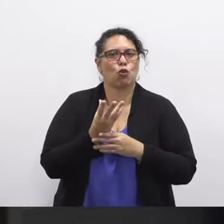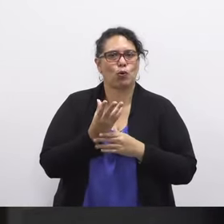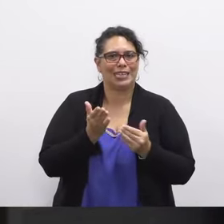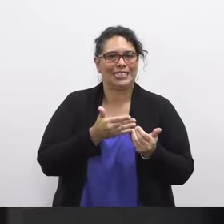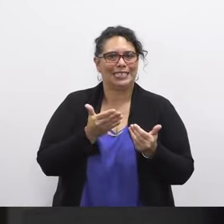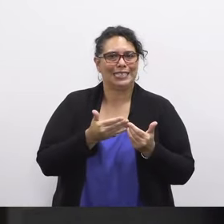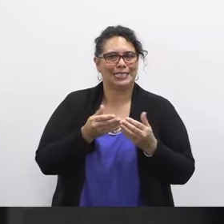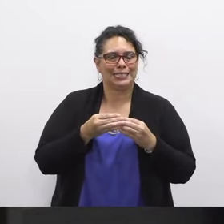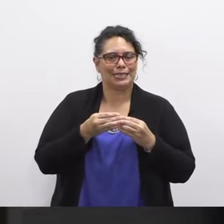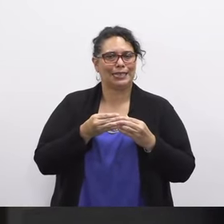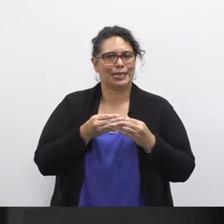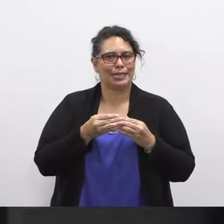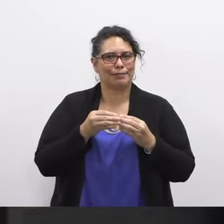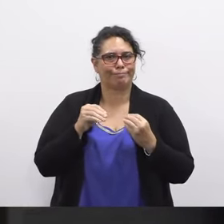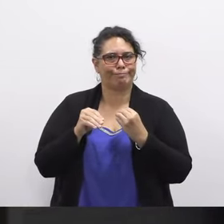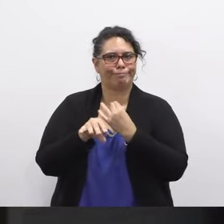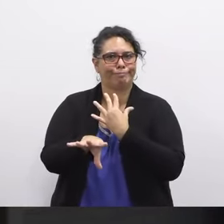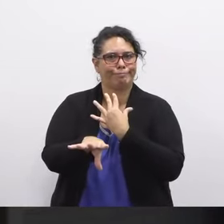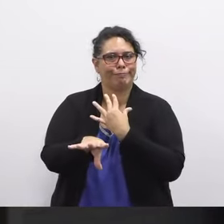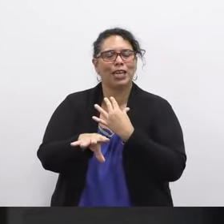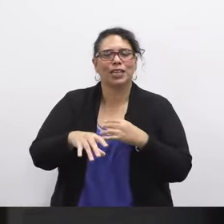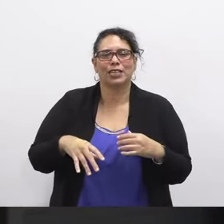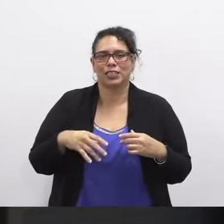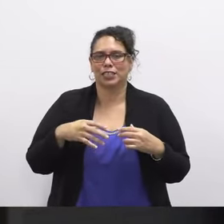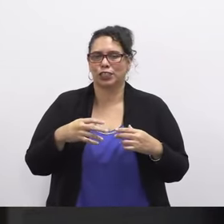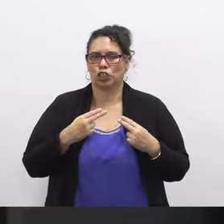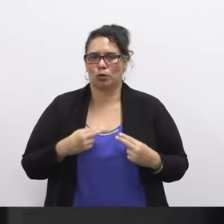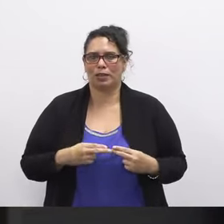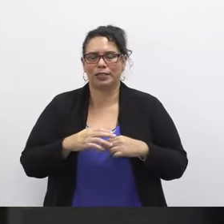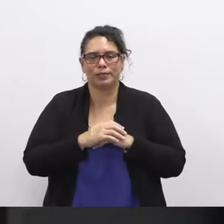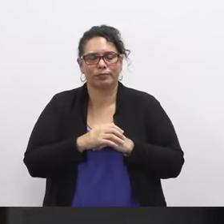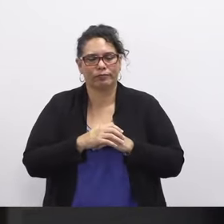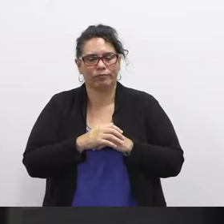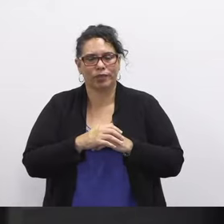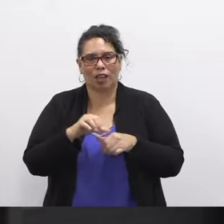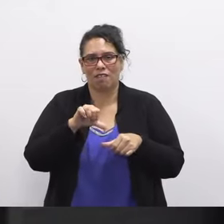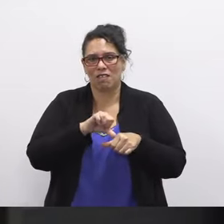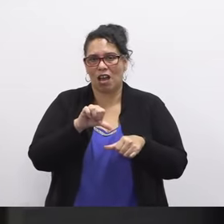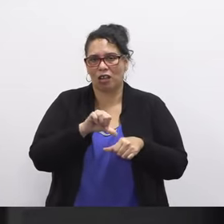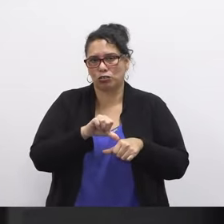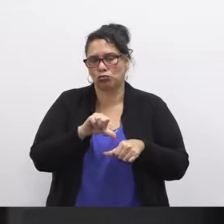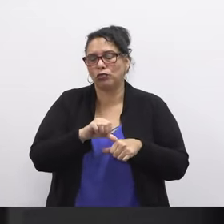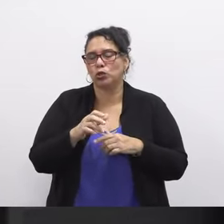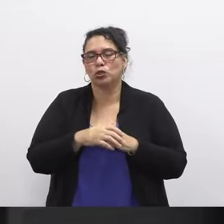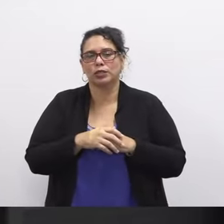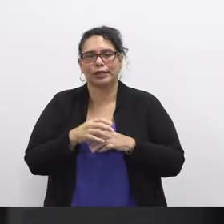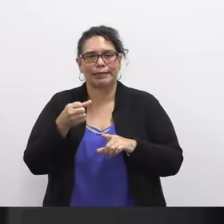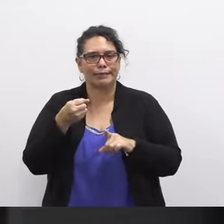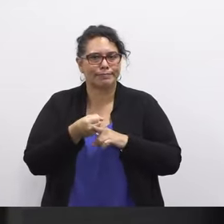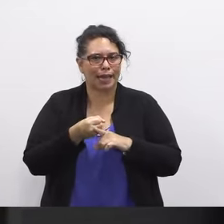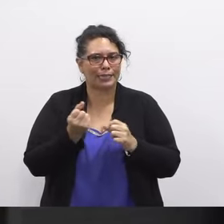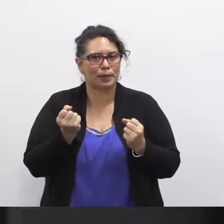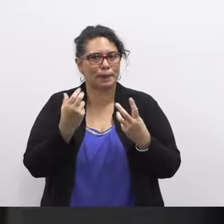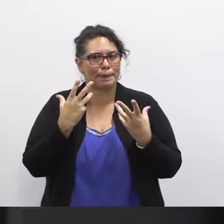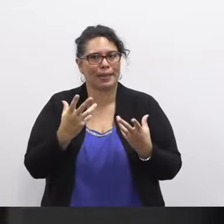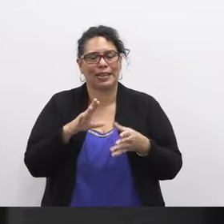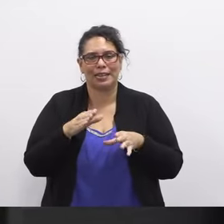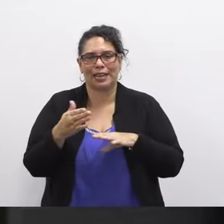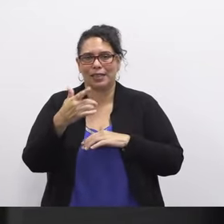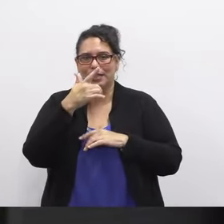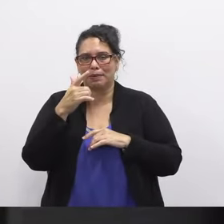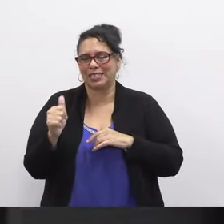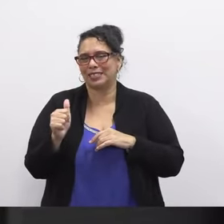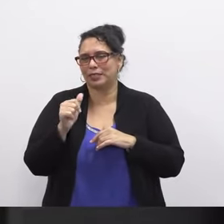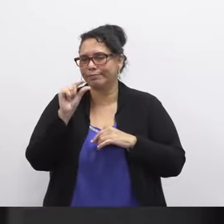diseases to humans. The burning of fossil fuels also impacts the number of deaths because of particle pollution. Pollutants such as